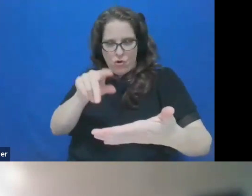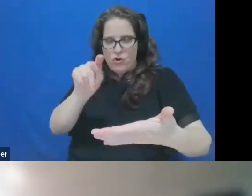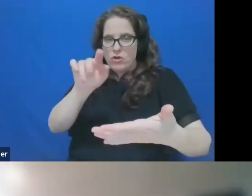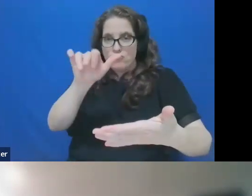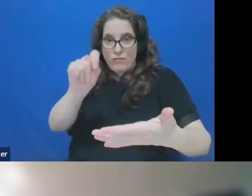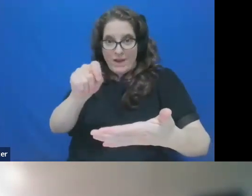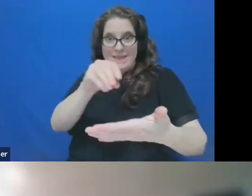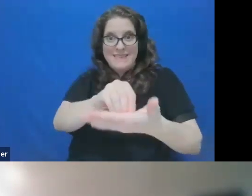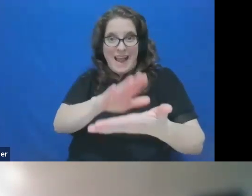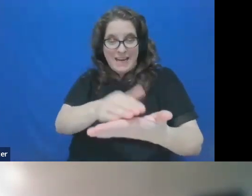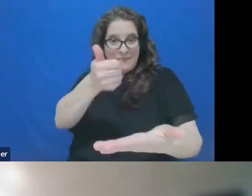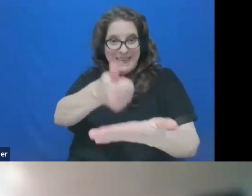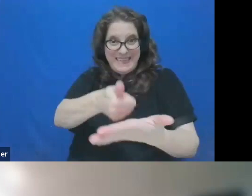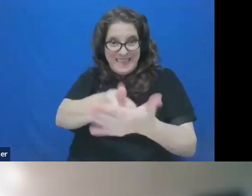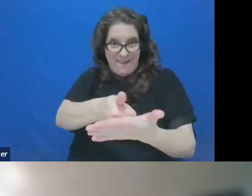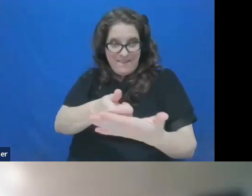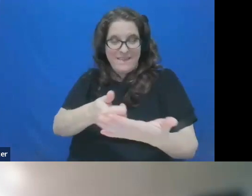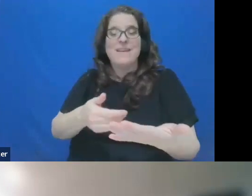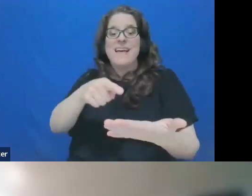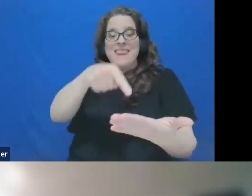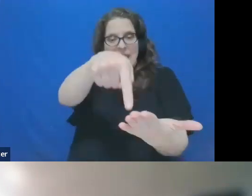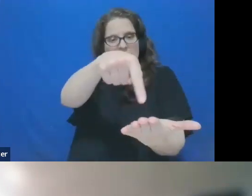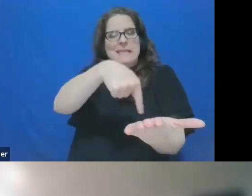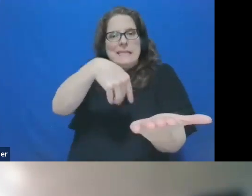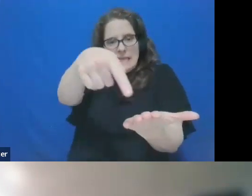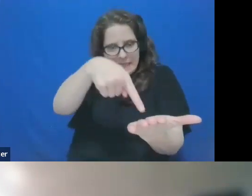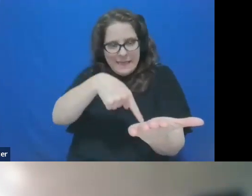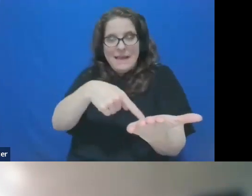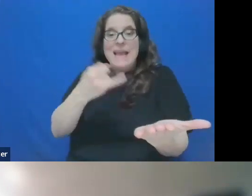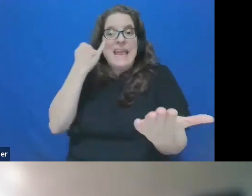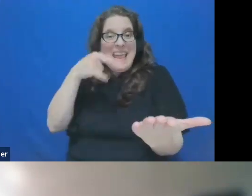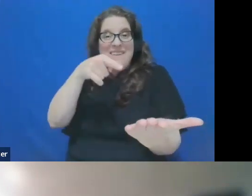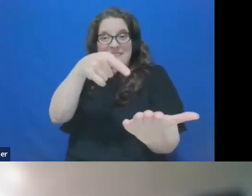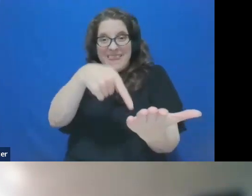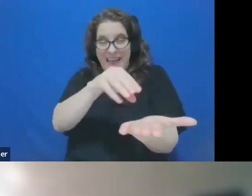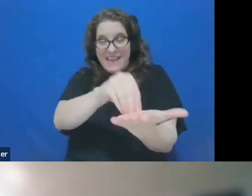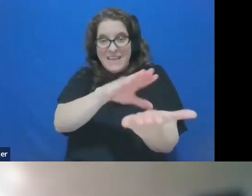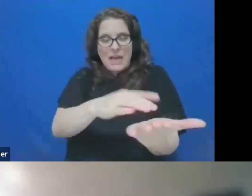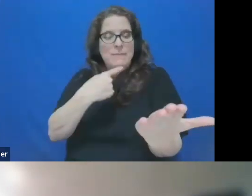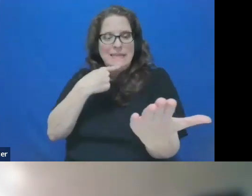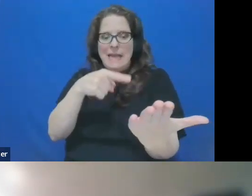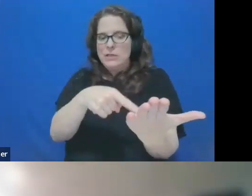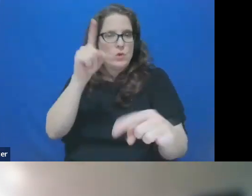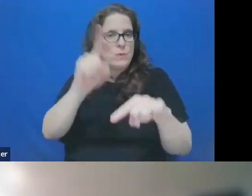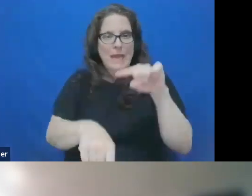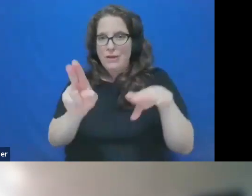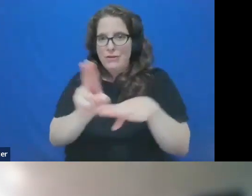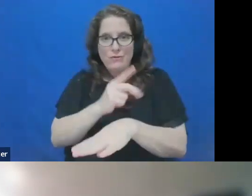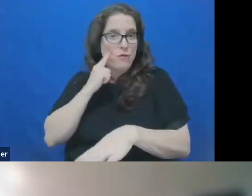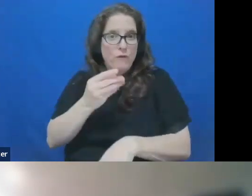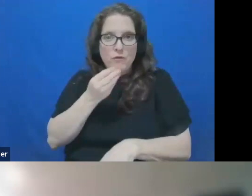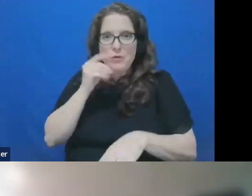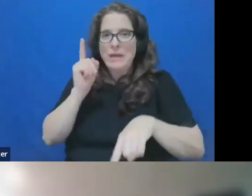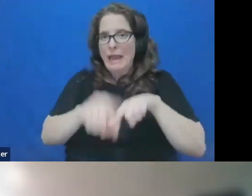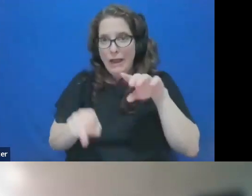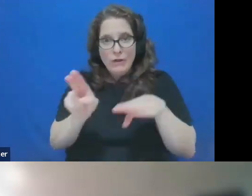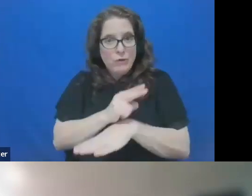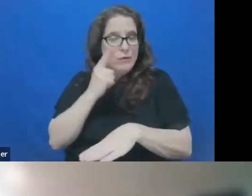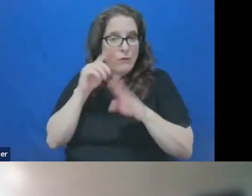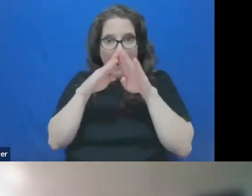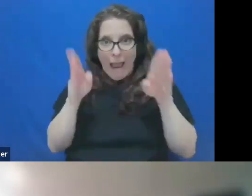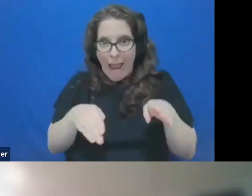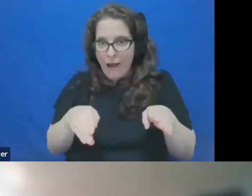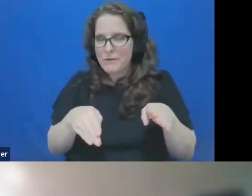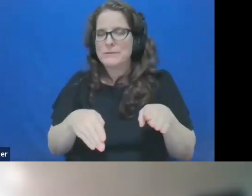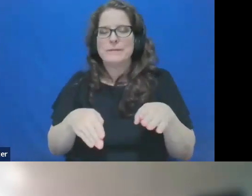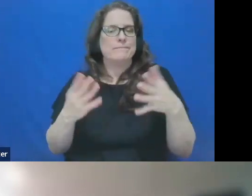itself specifically says that it can't, then you would need to go by that. But in general, you can do that as long